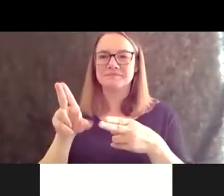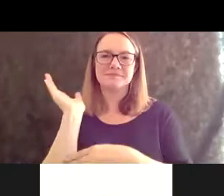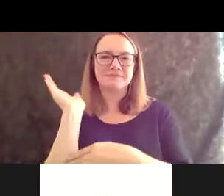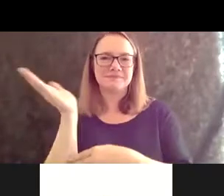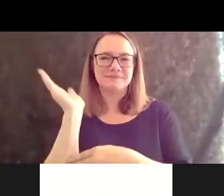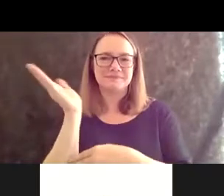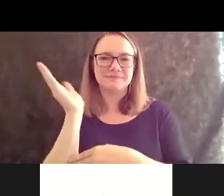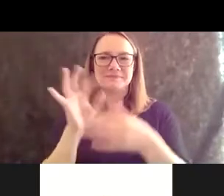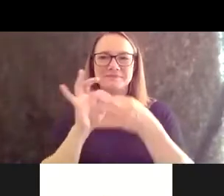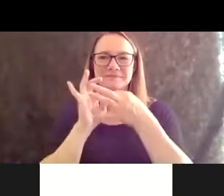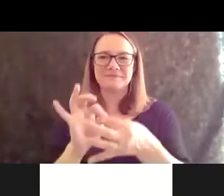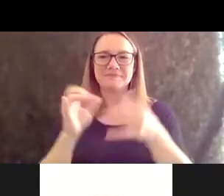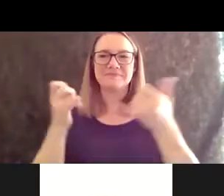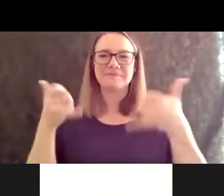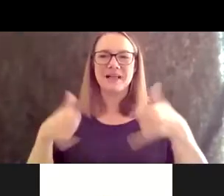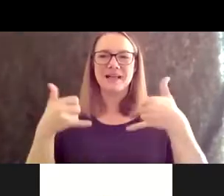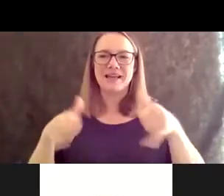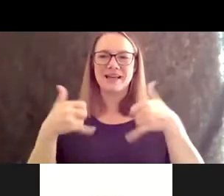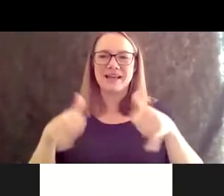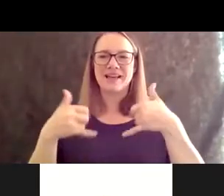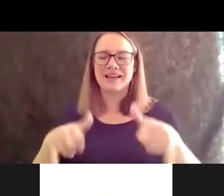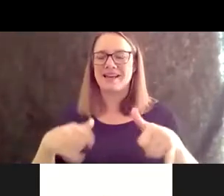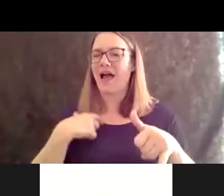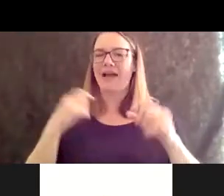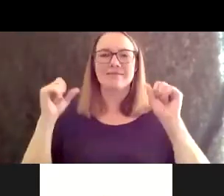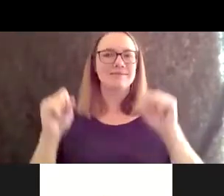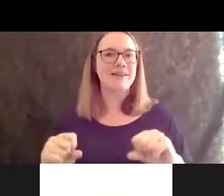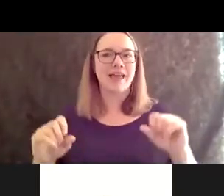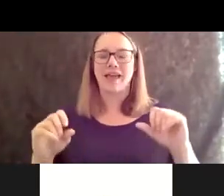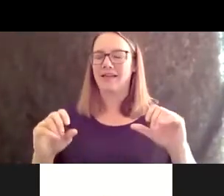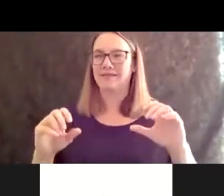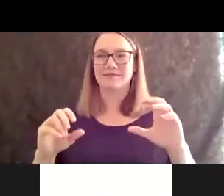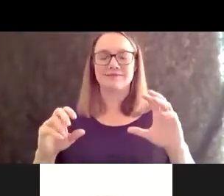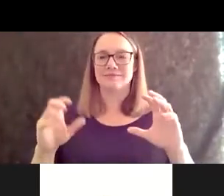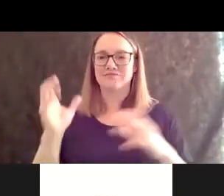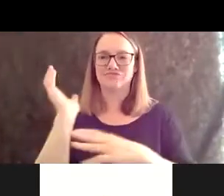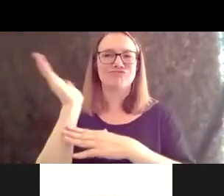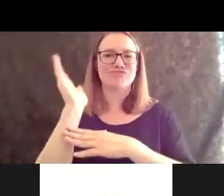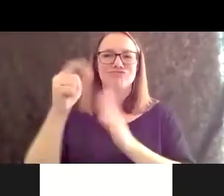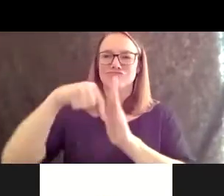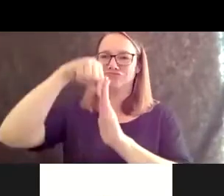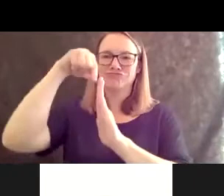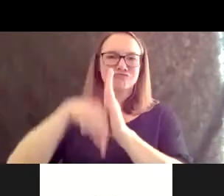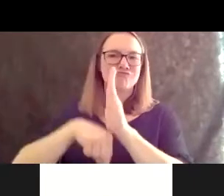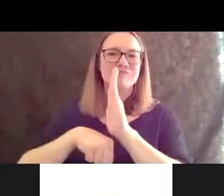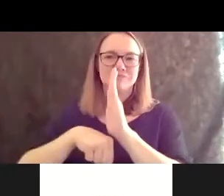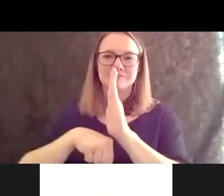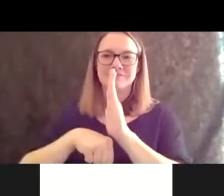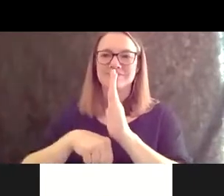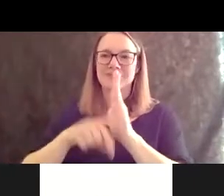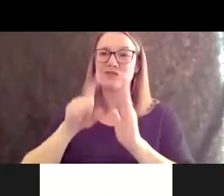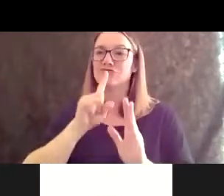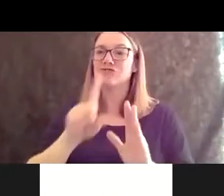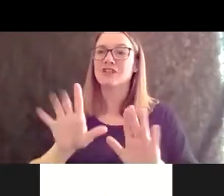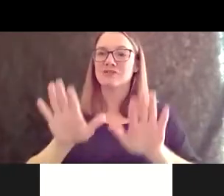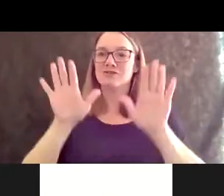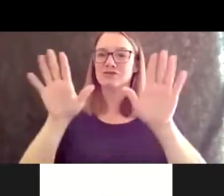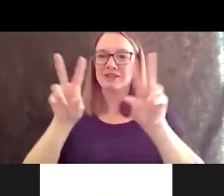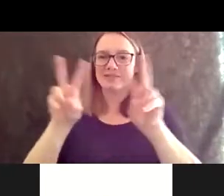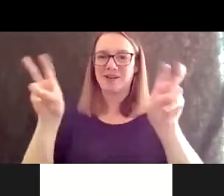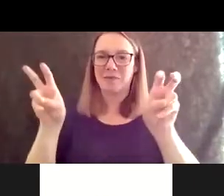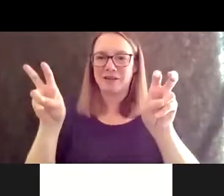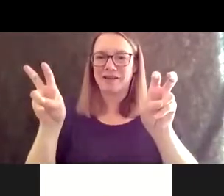lecture on play. I can go so much in depth on this. It's such a great topic and something that's